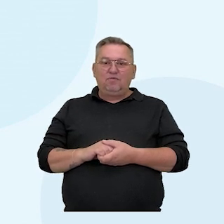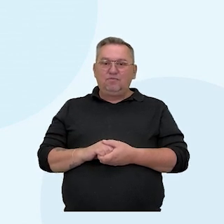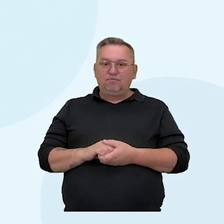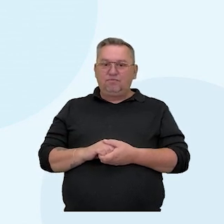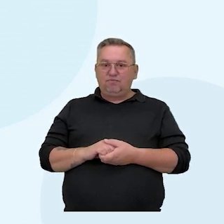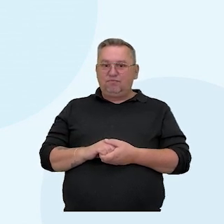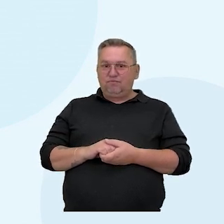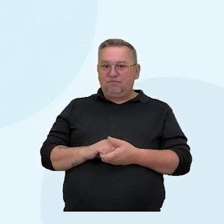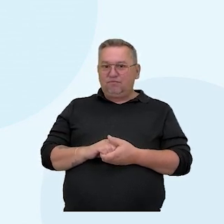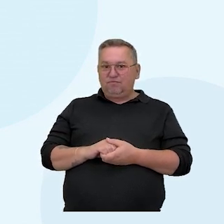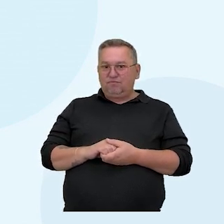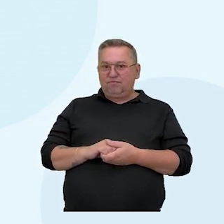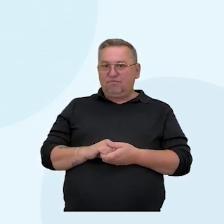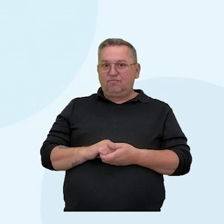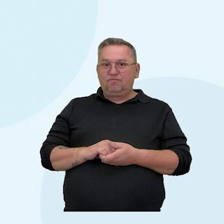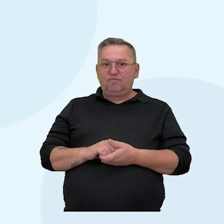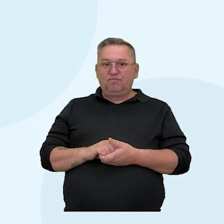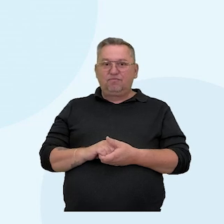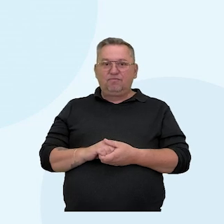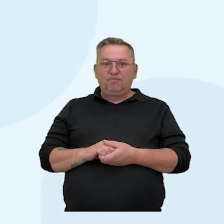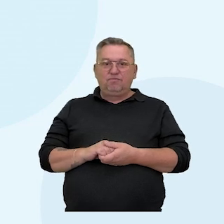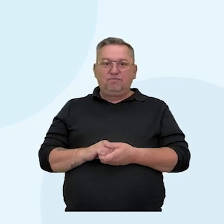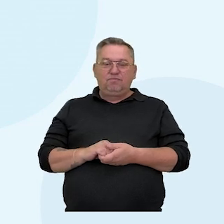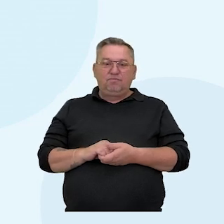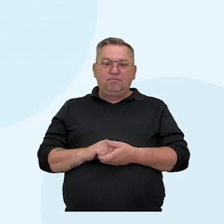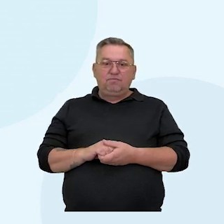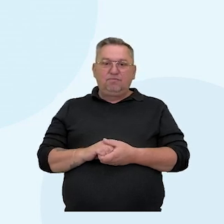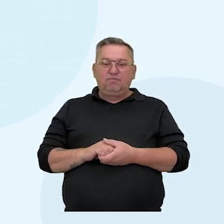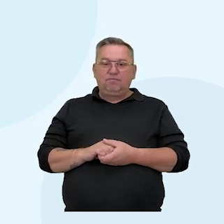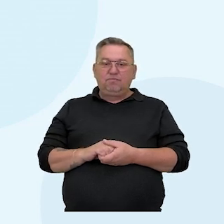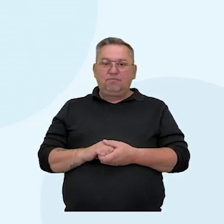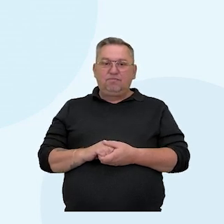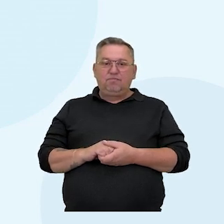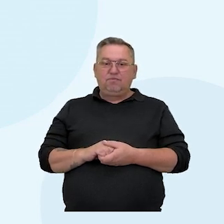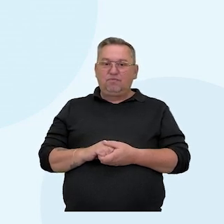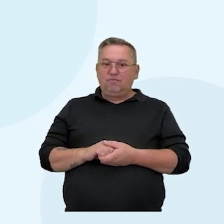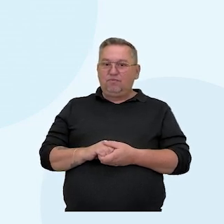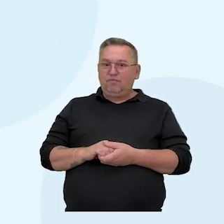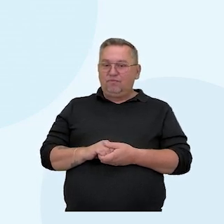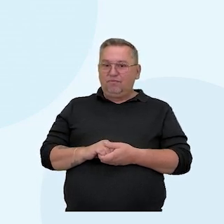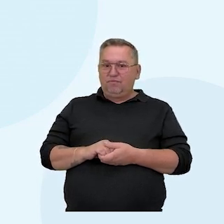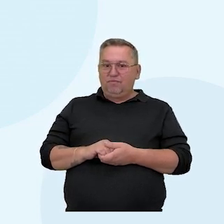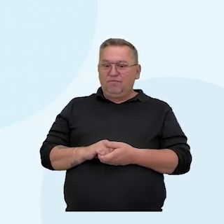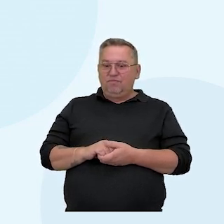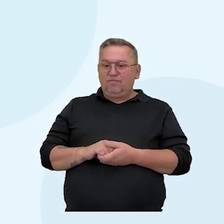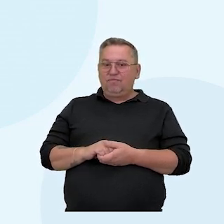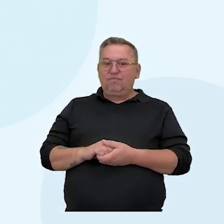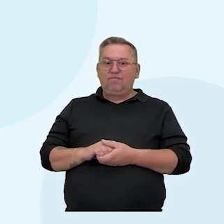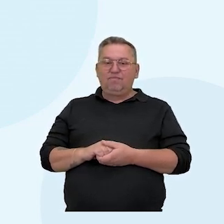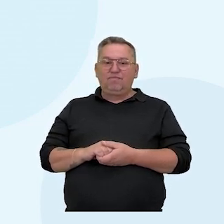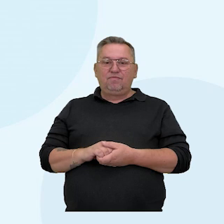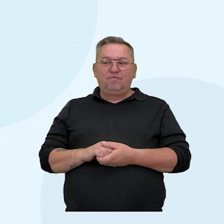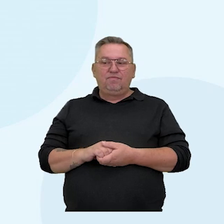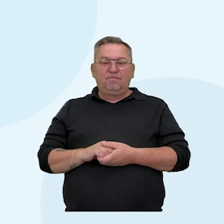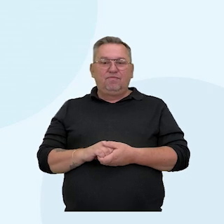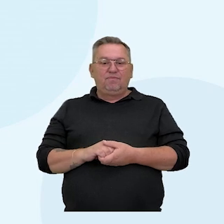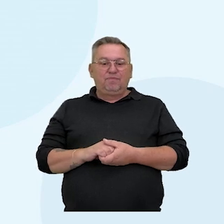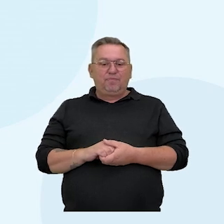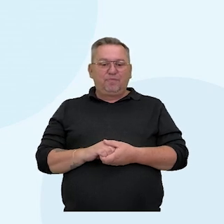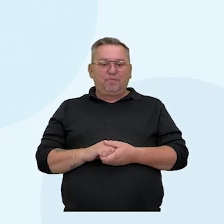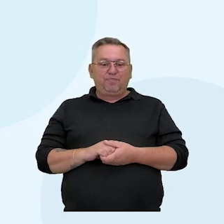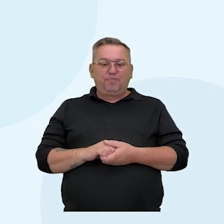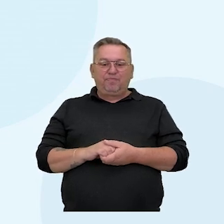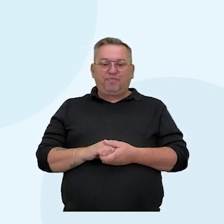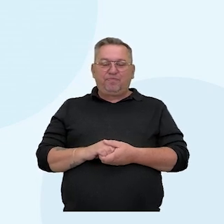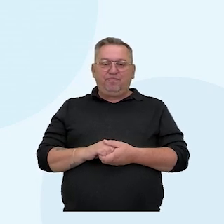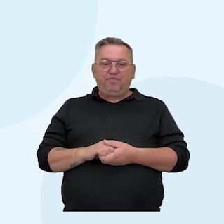Okay. Vamos de novo. Where did your grandparents live their childhood? Where did your grandparents live their childhood? Where were